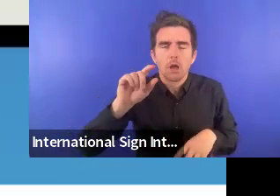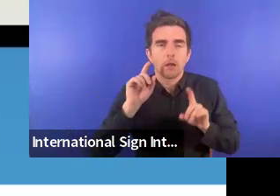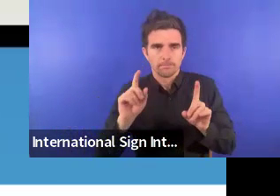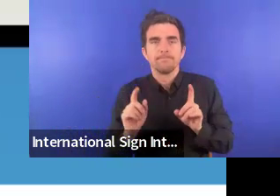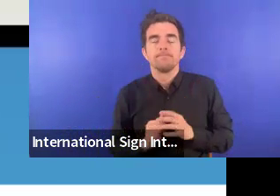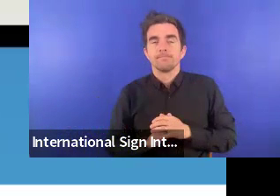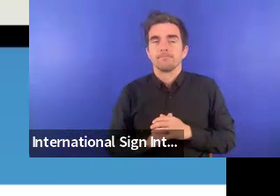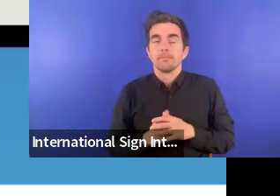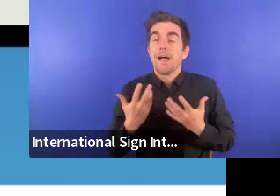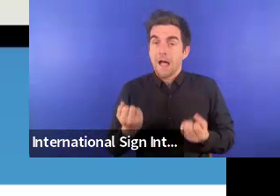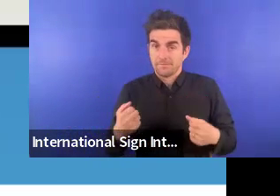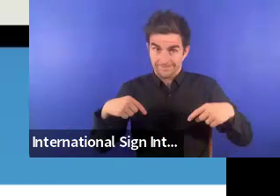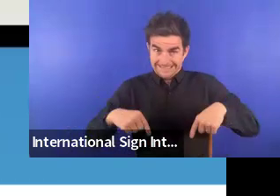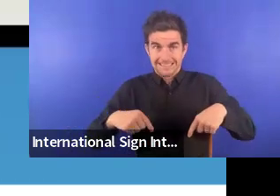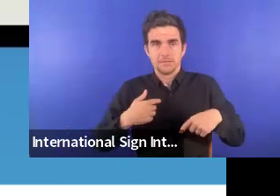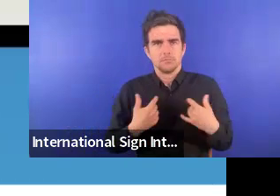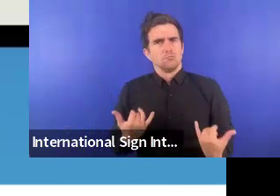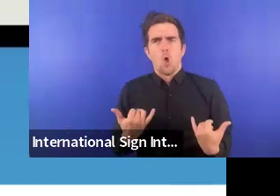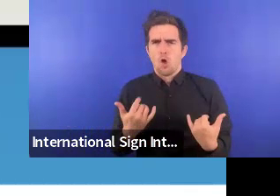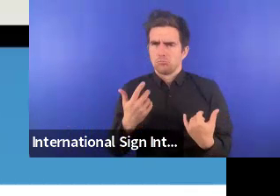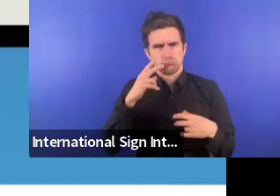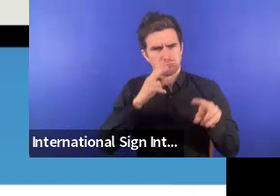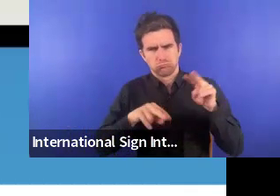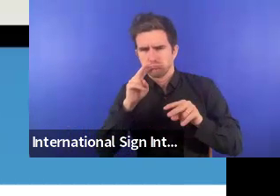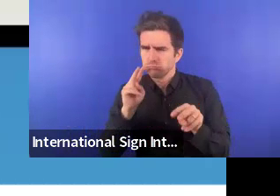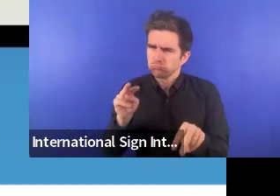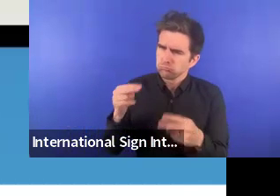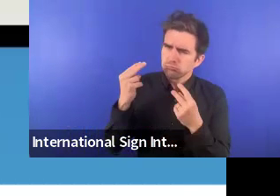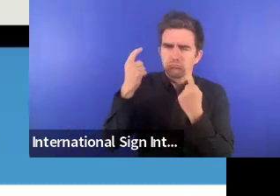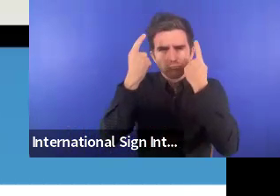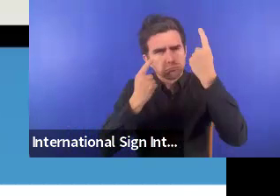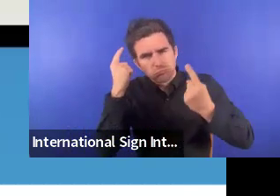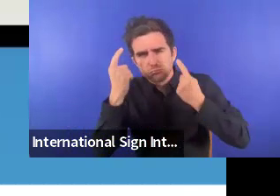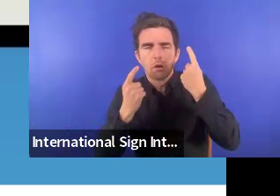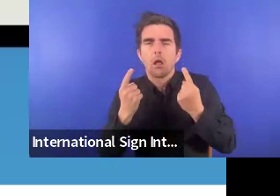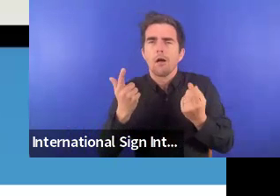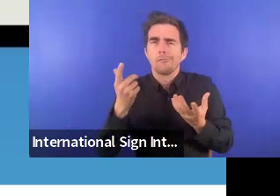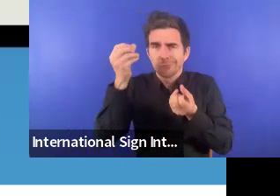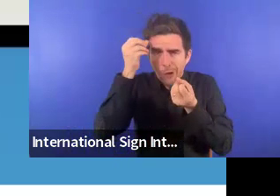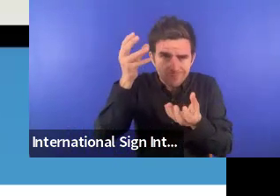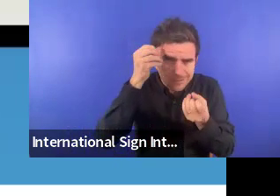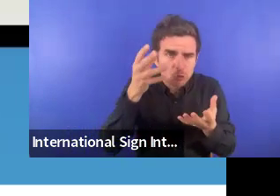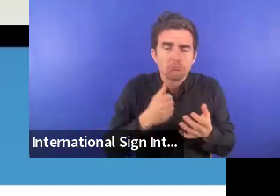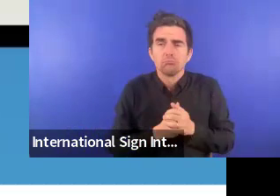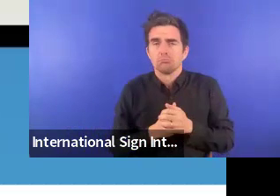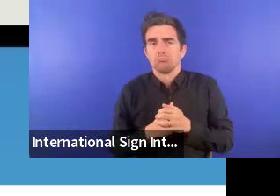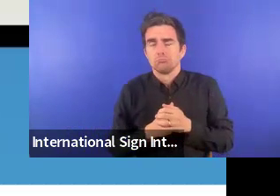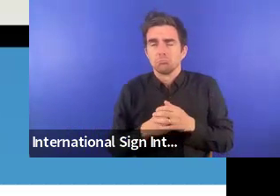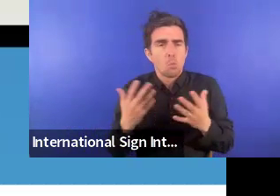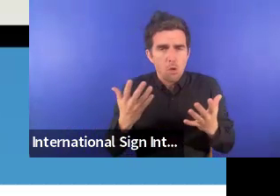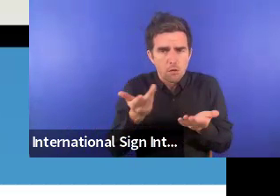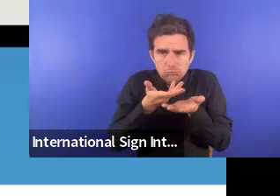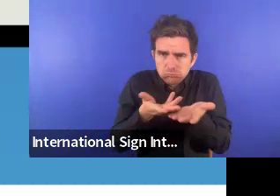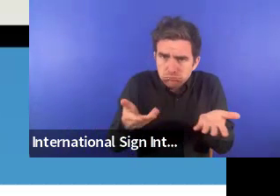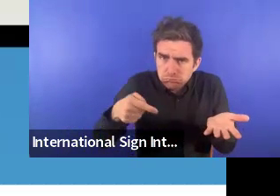there, or tools, including the UHC data portal and the UHC country data dashboard. And